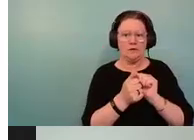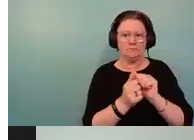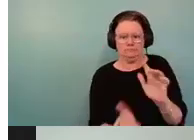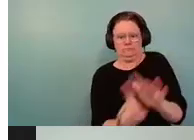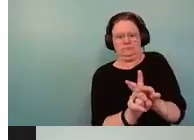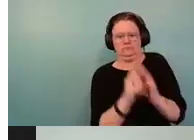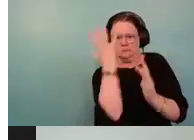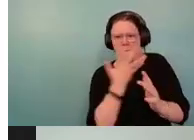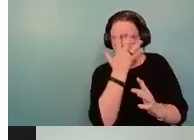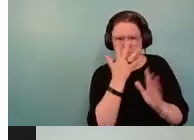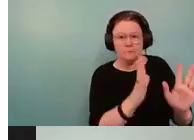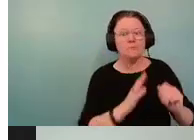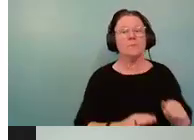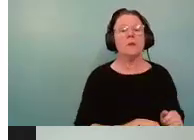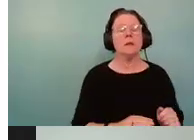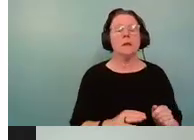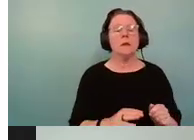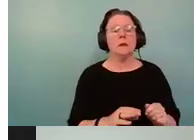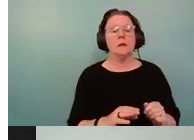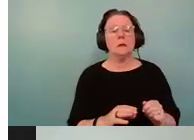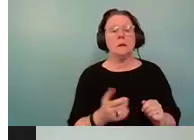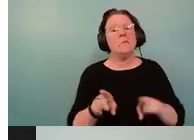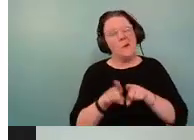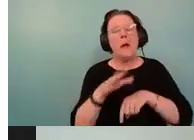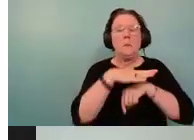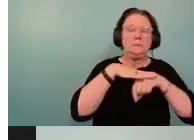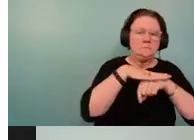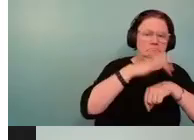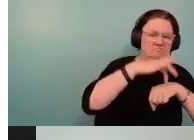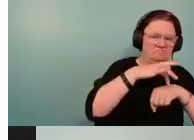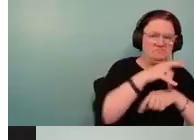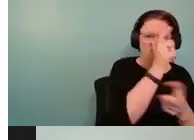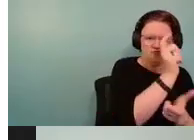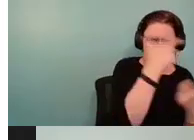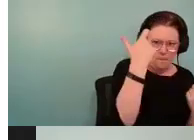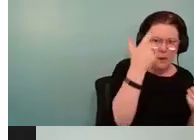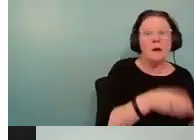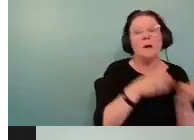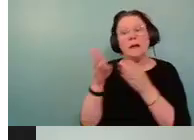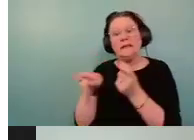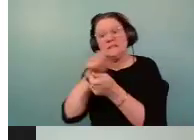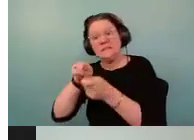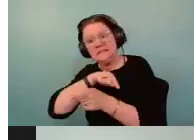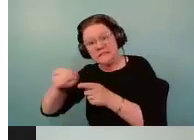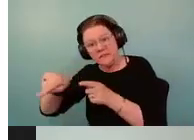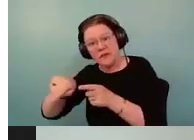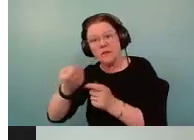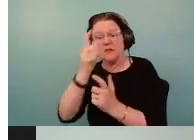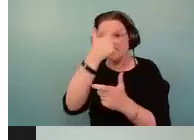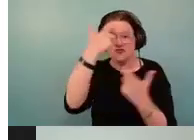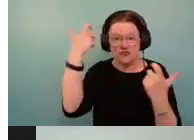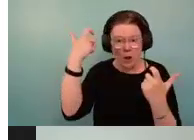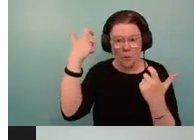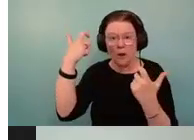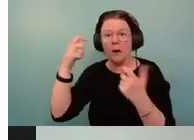ways. But I'm going to do just a quick overview of trauma and then talk more specifically about trauma and